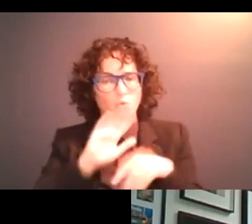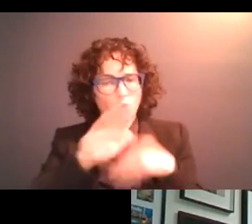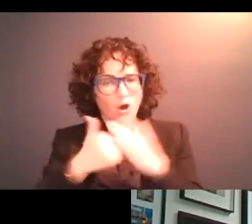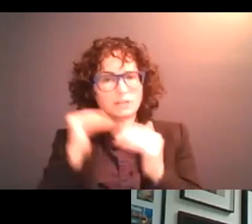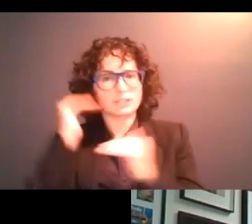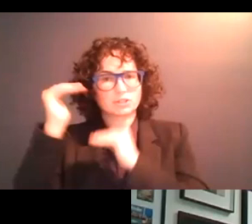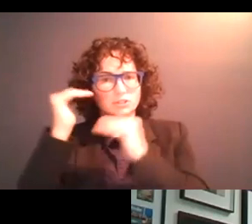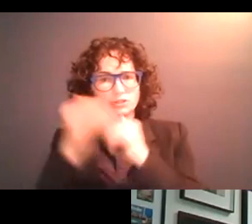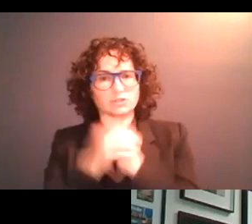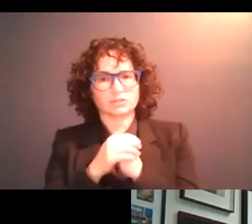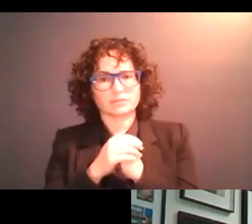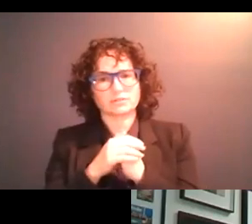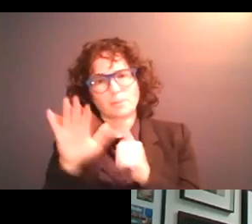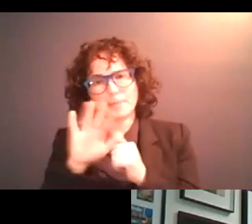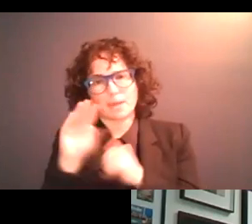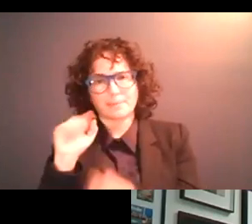the May timeframe.